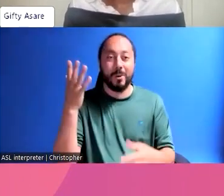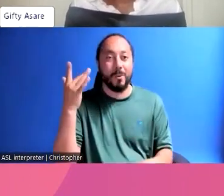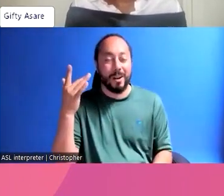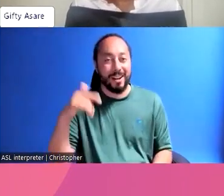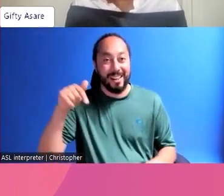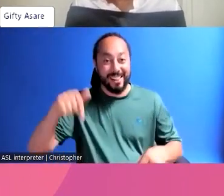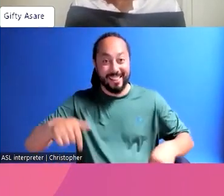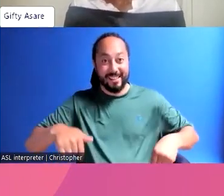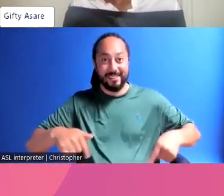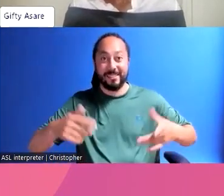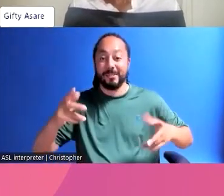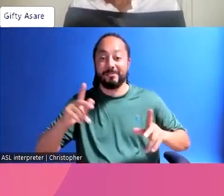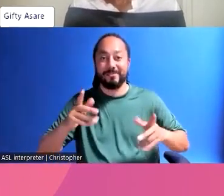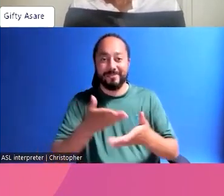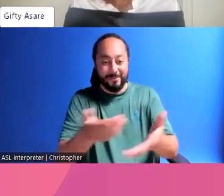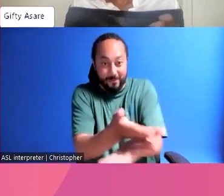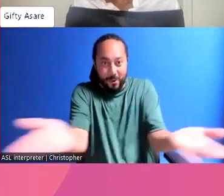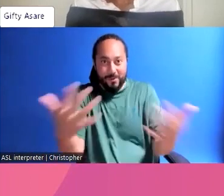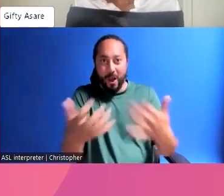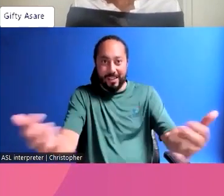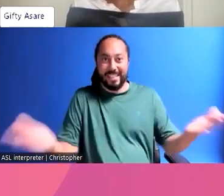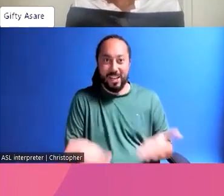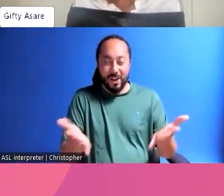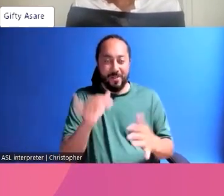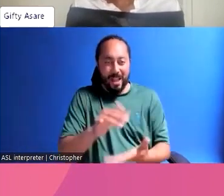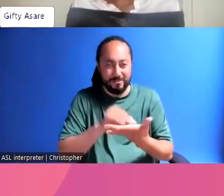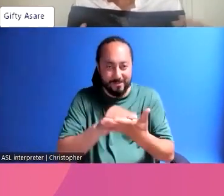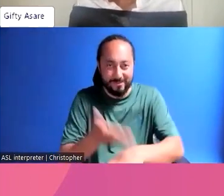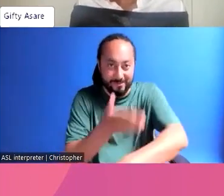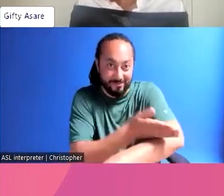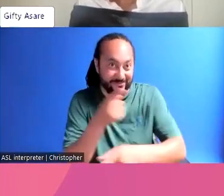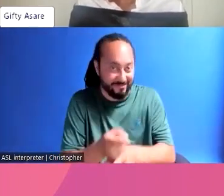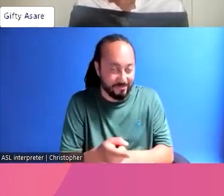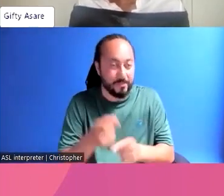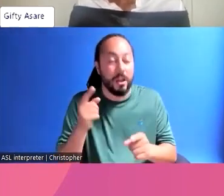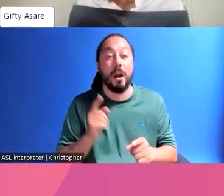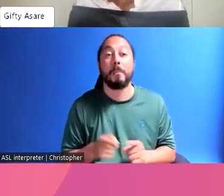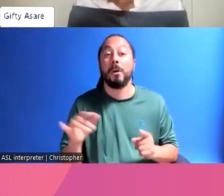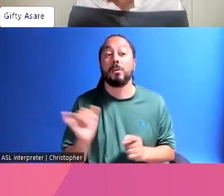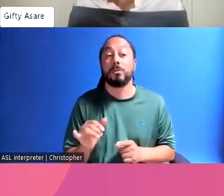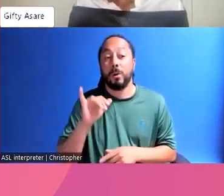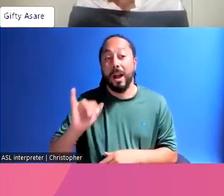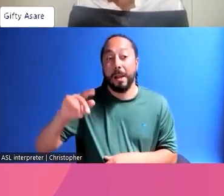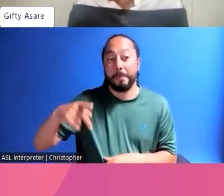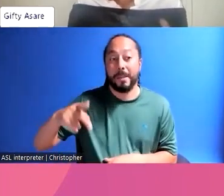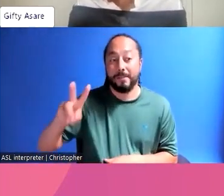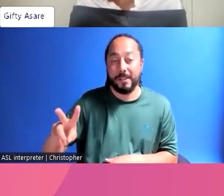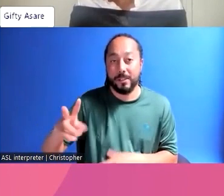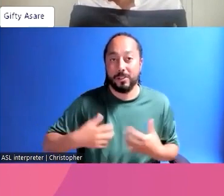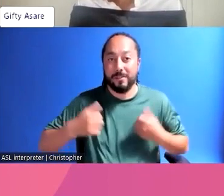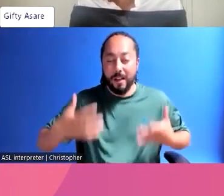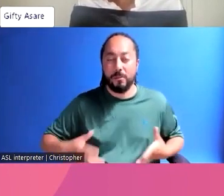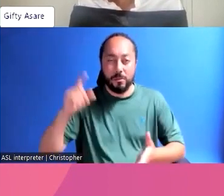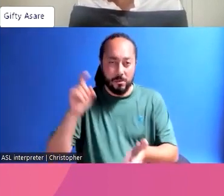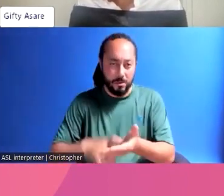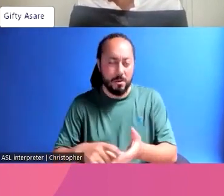today to do just that. And then the interventions that we found for IPV survivors seems to be more